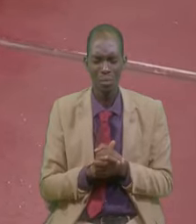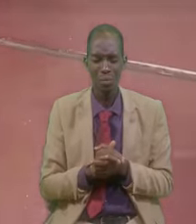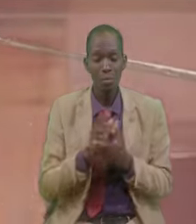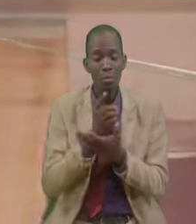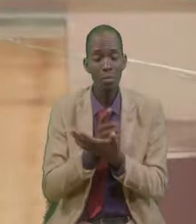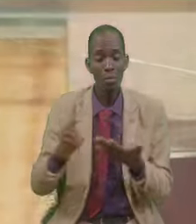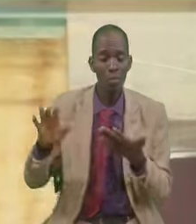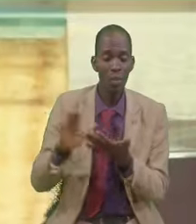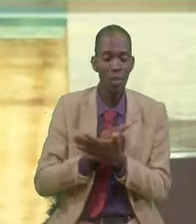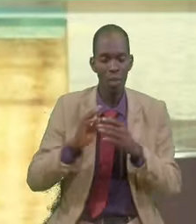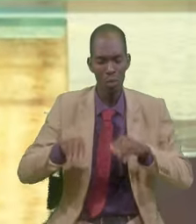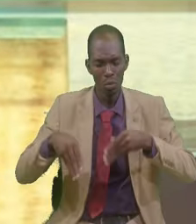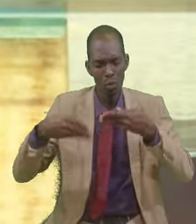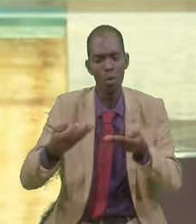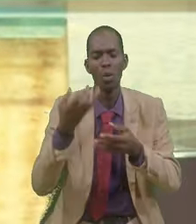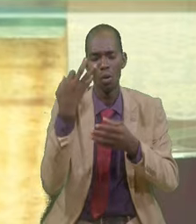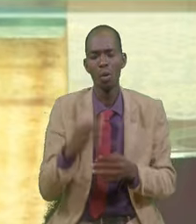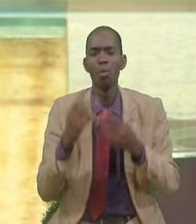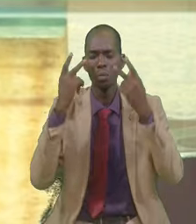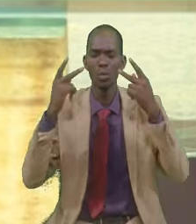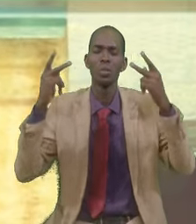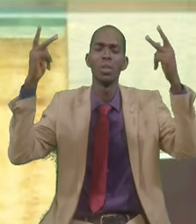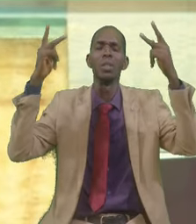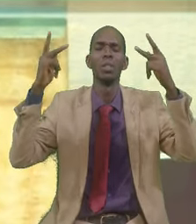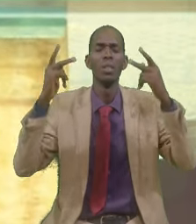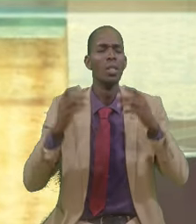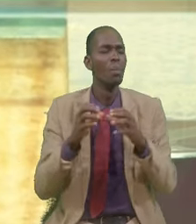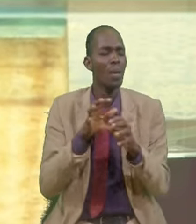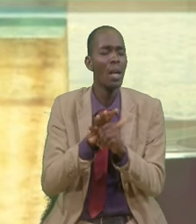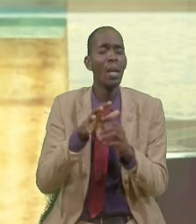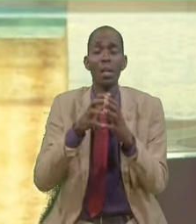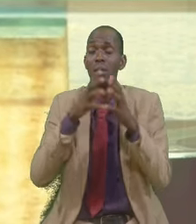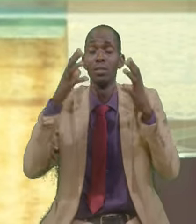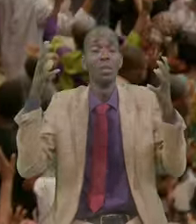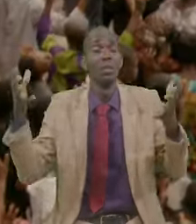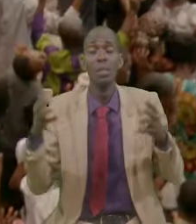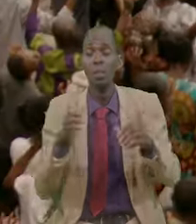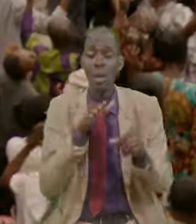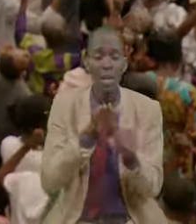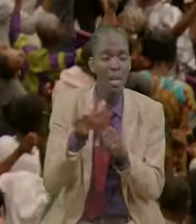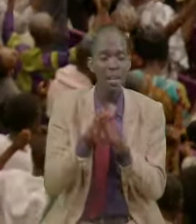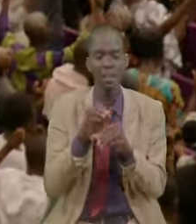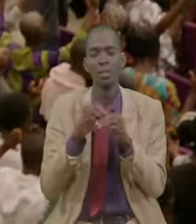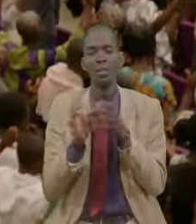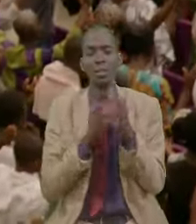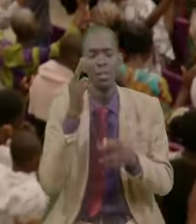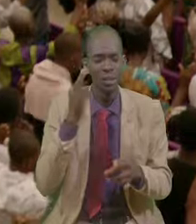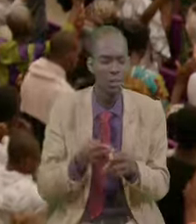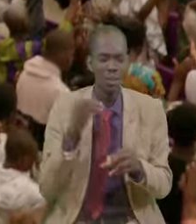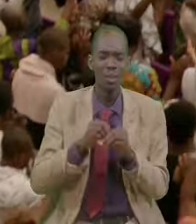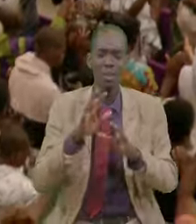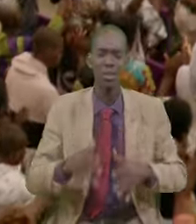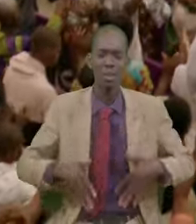Divine provision of prosperity. Amen. Surplus. Amen. Sufficiency. Amen. In your life